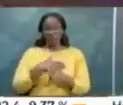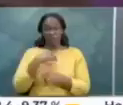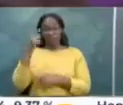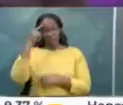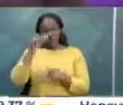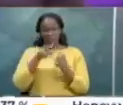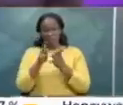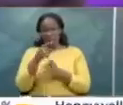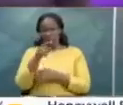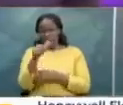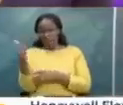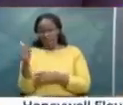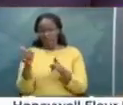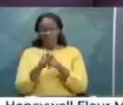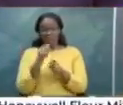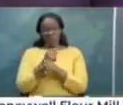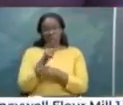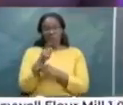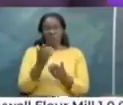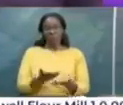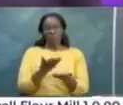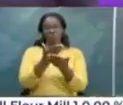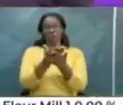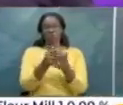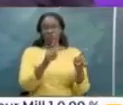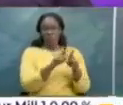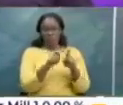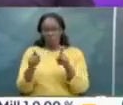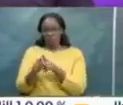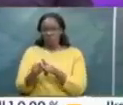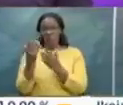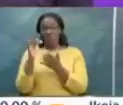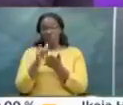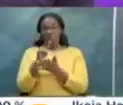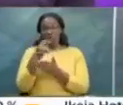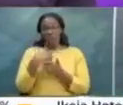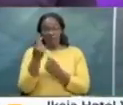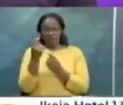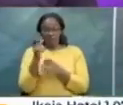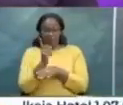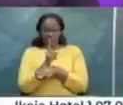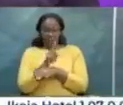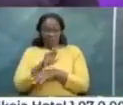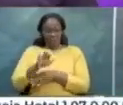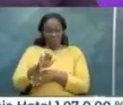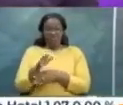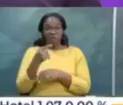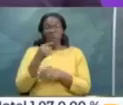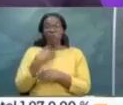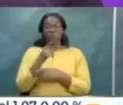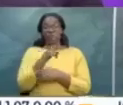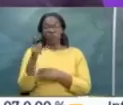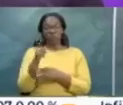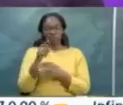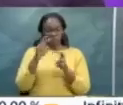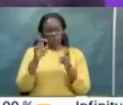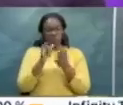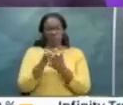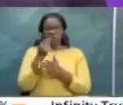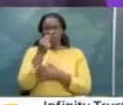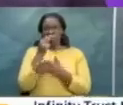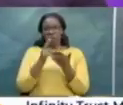for others and doing this donation. Also, hoping that we have a few more minutes, I would like us to really check that peanut